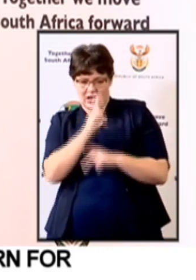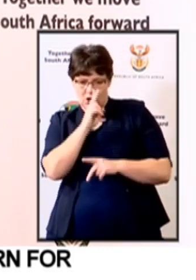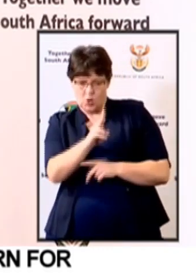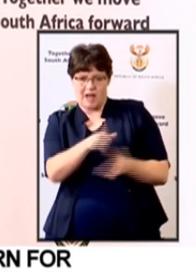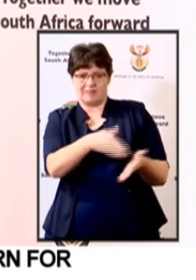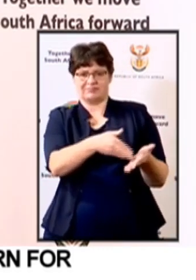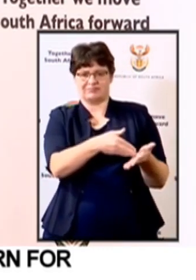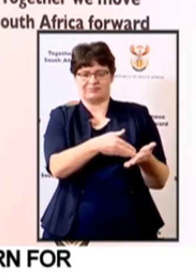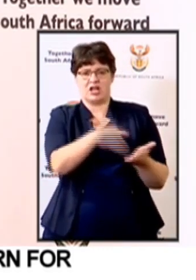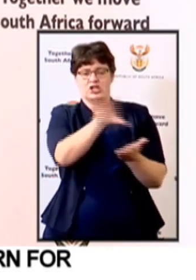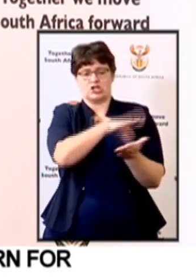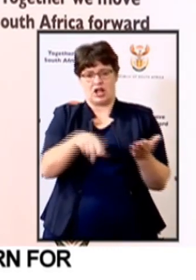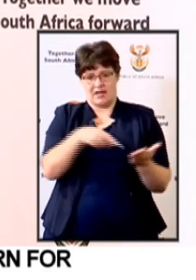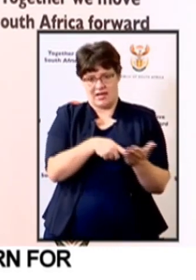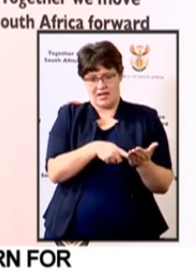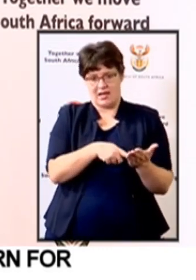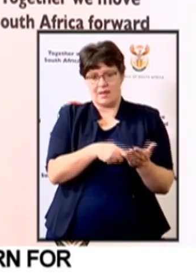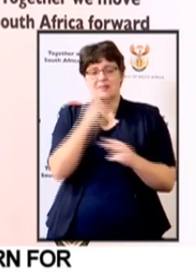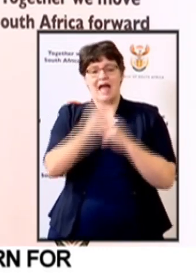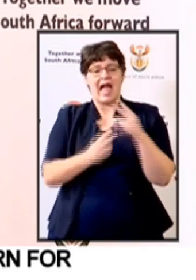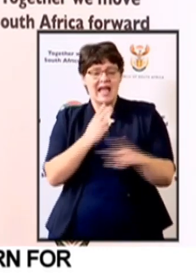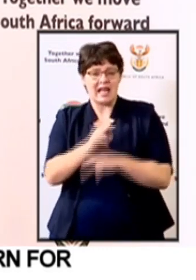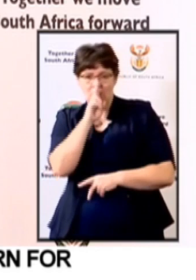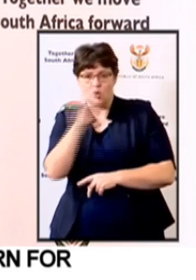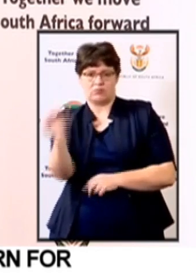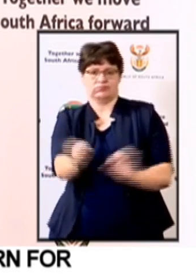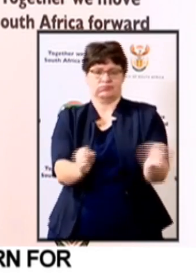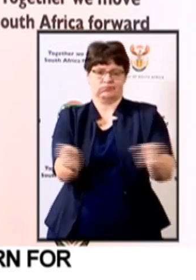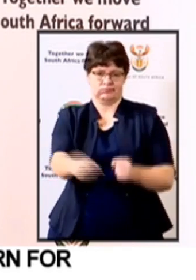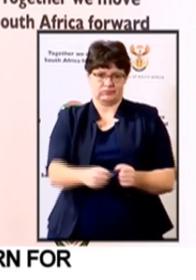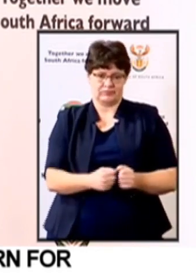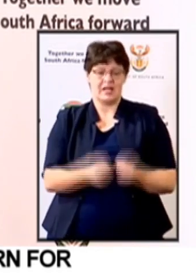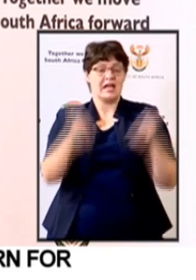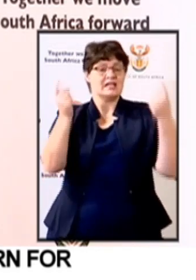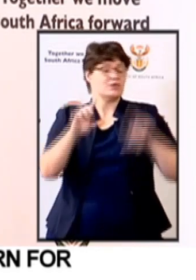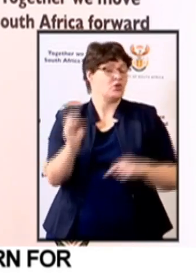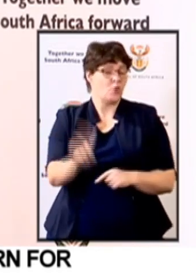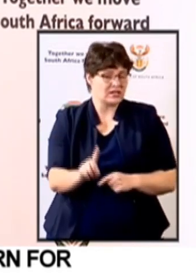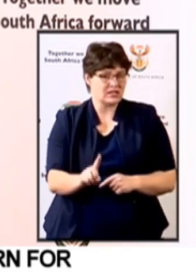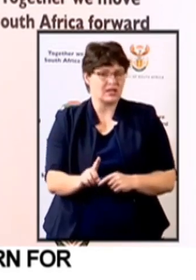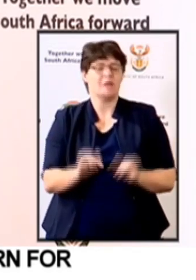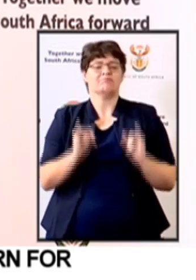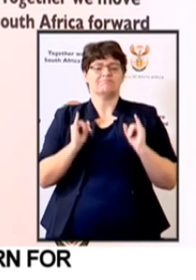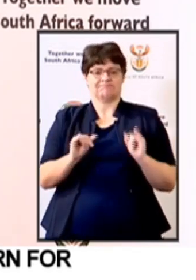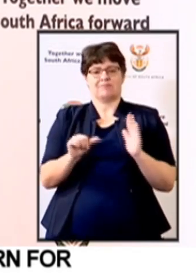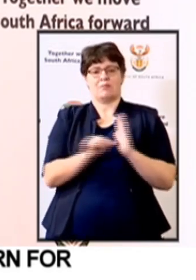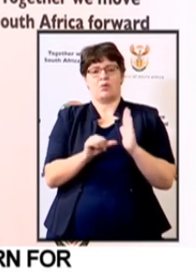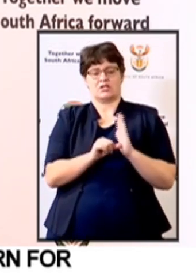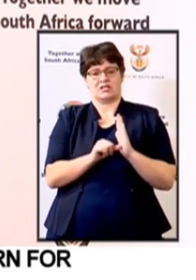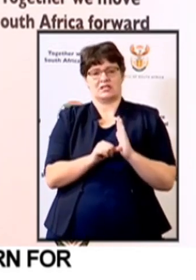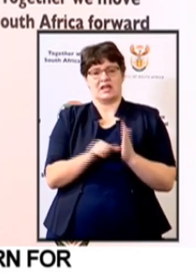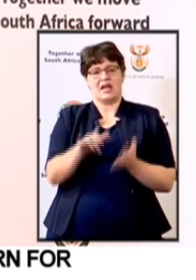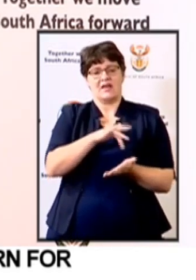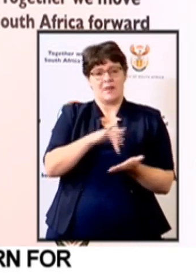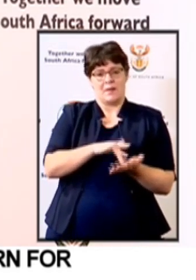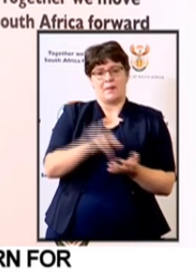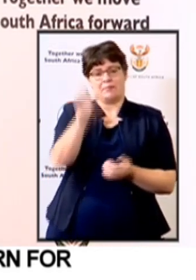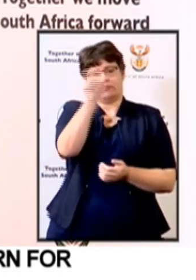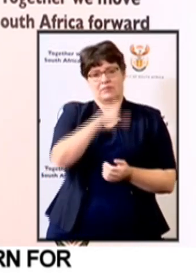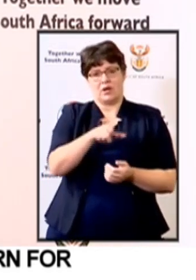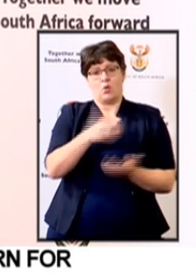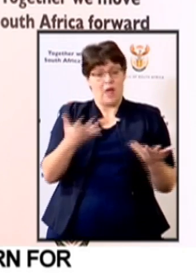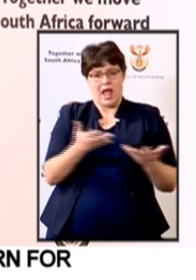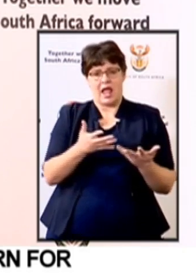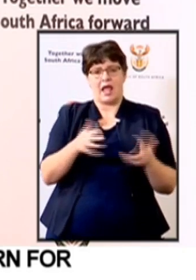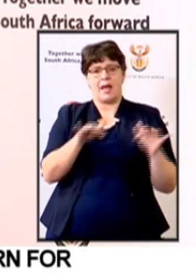vacancy circular. We need to relook the issue of recruitment, especially for critical service, for critical vacant positions within the public